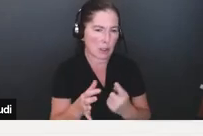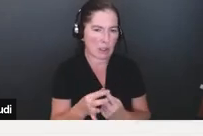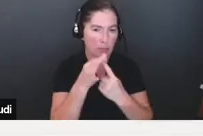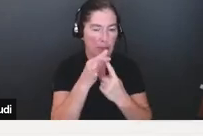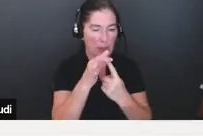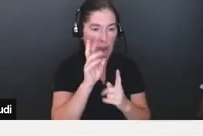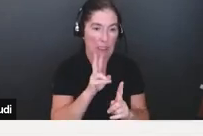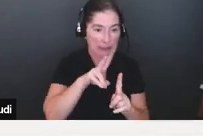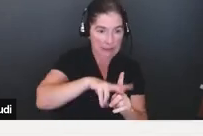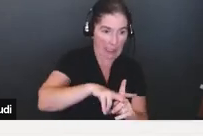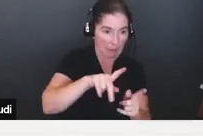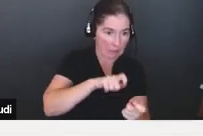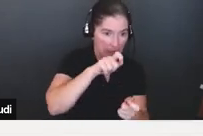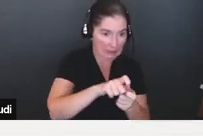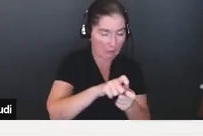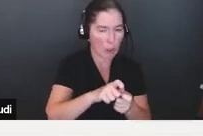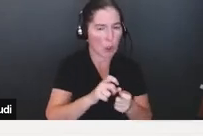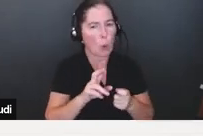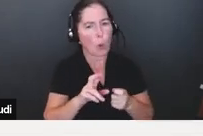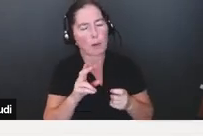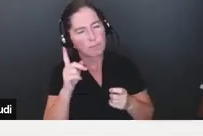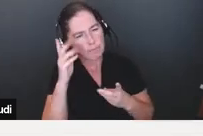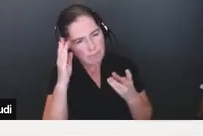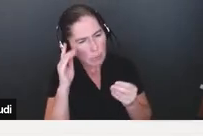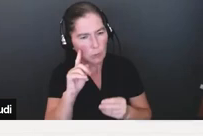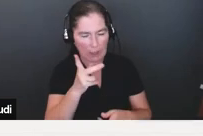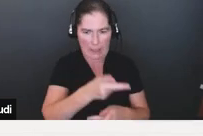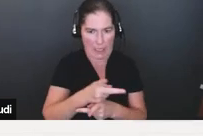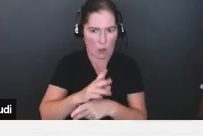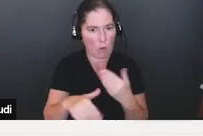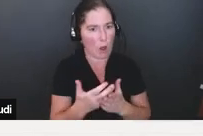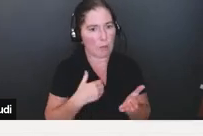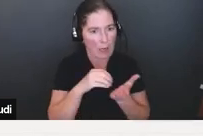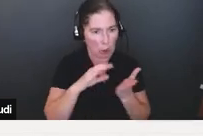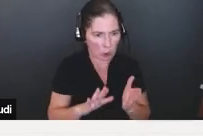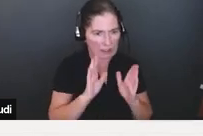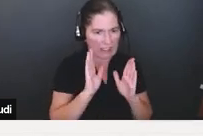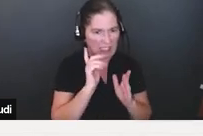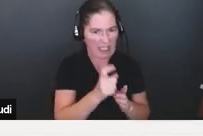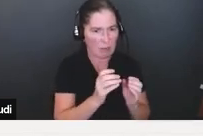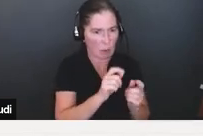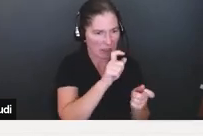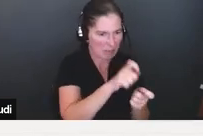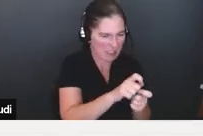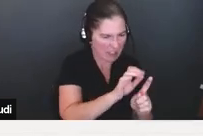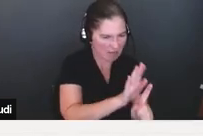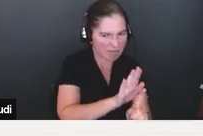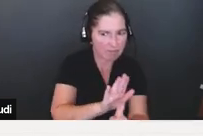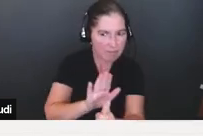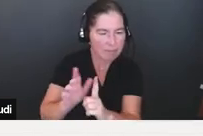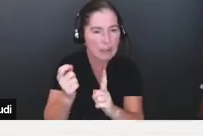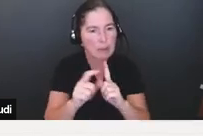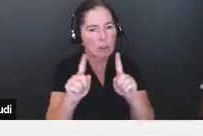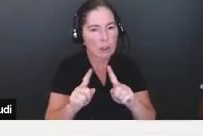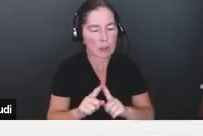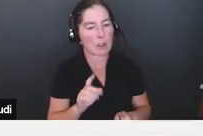that I need to use or do, or I'm thinking about really taking care of all of my learners so I can assign something specifically to individuals here. This is